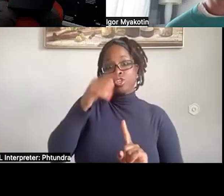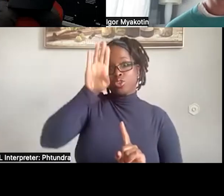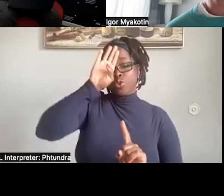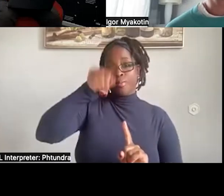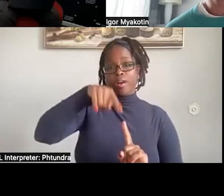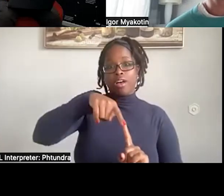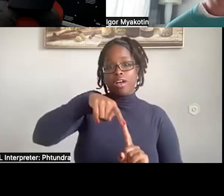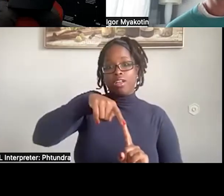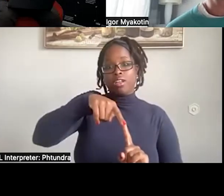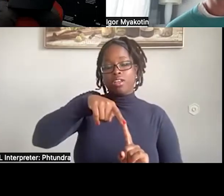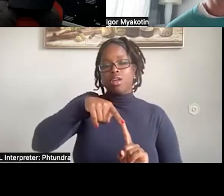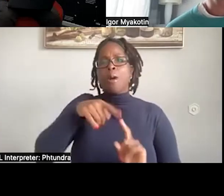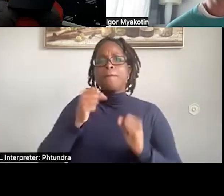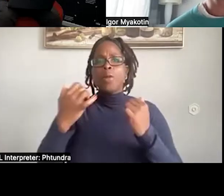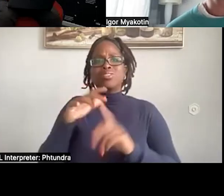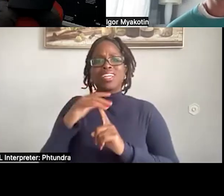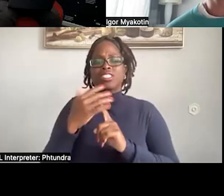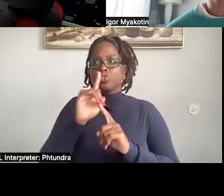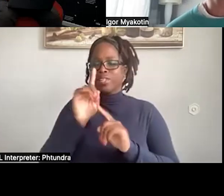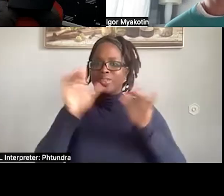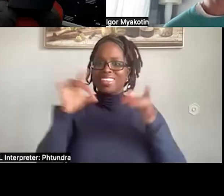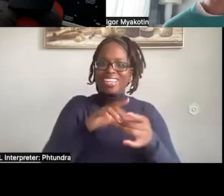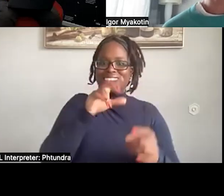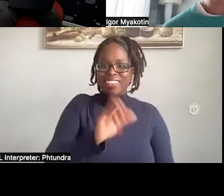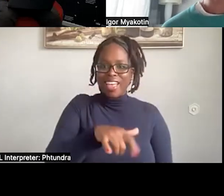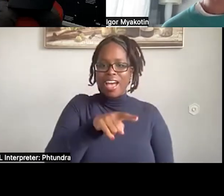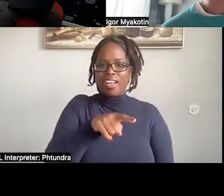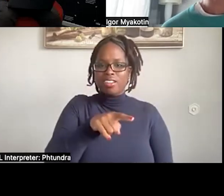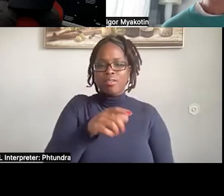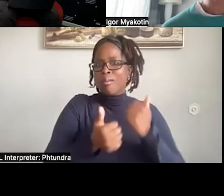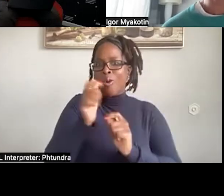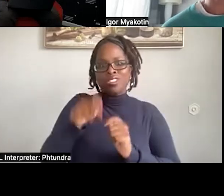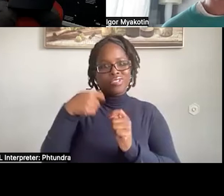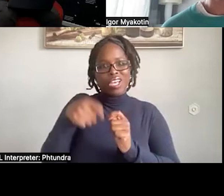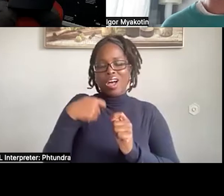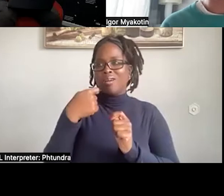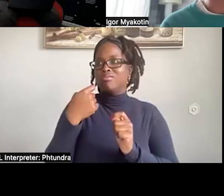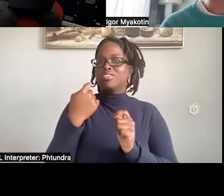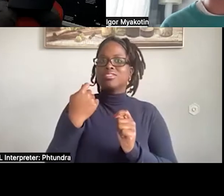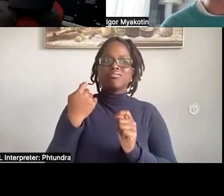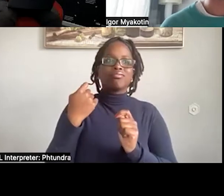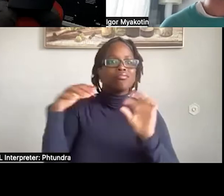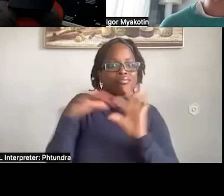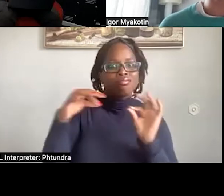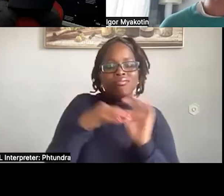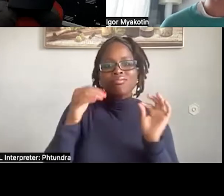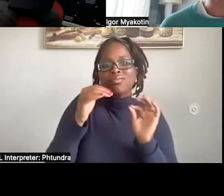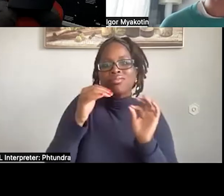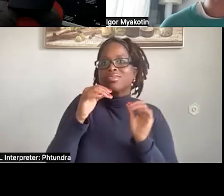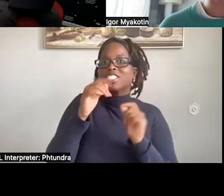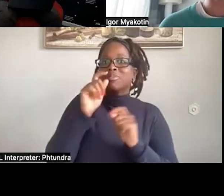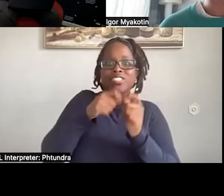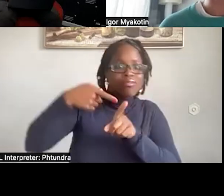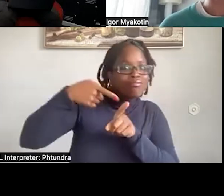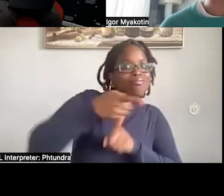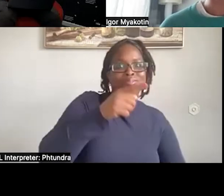Cuba. Some way, even if the film talks about something specifically to the